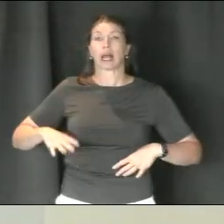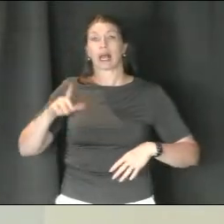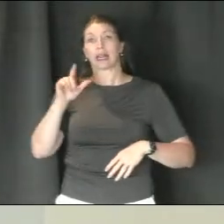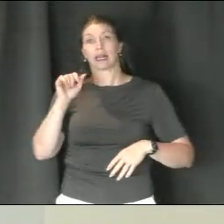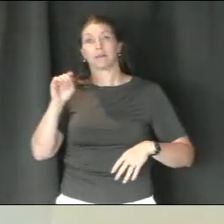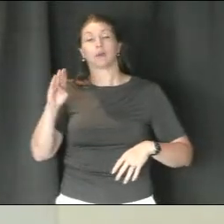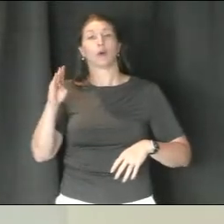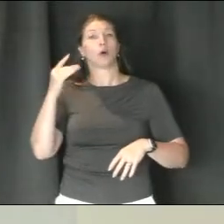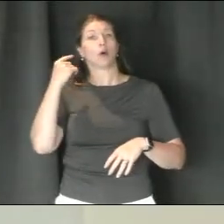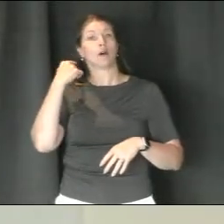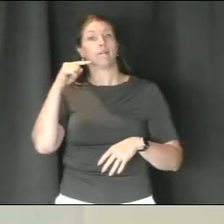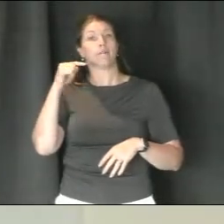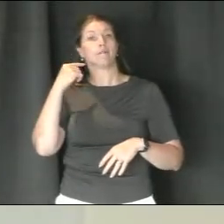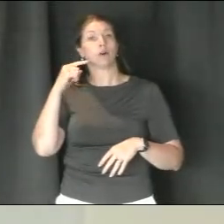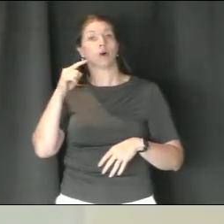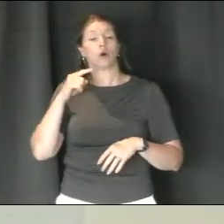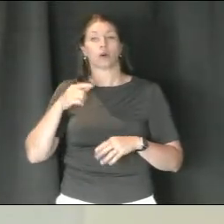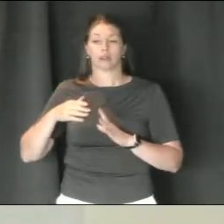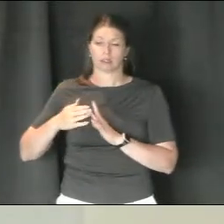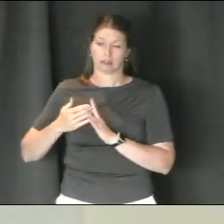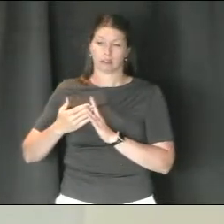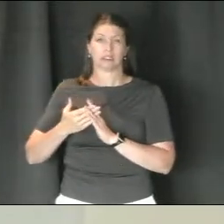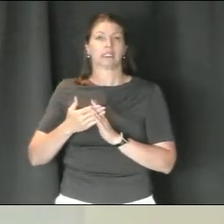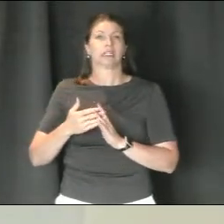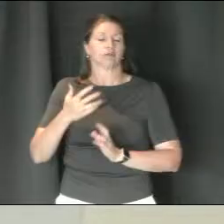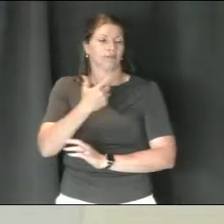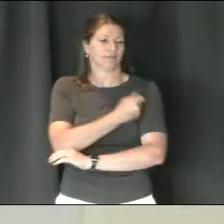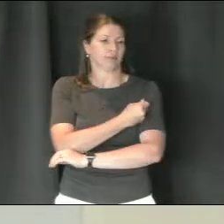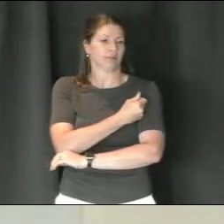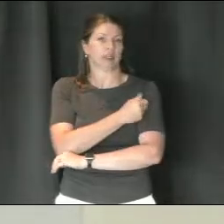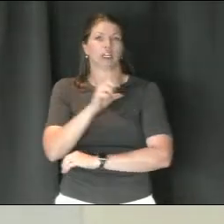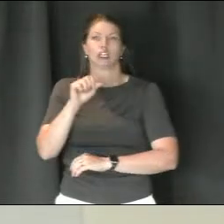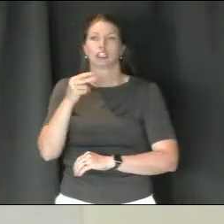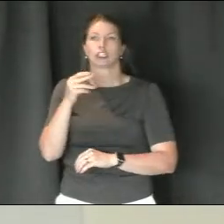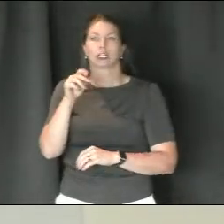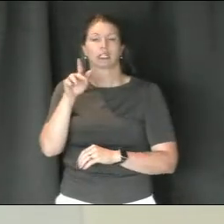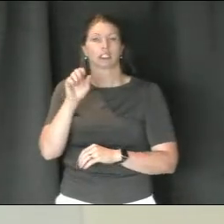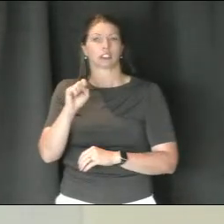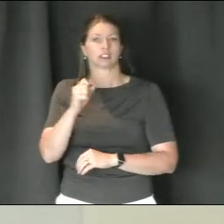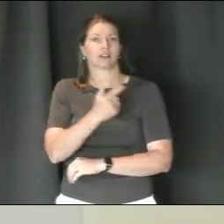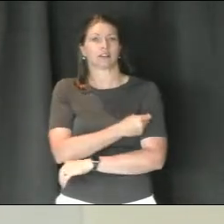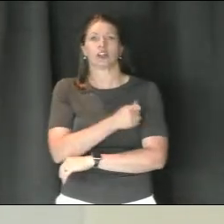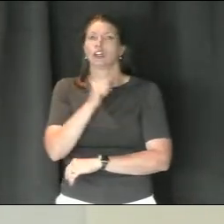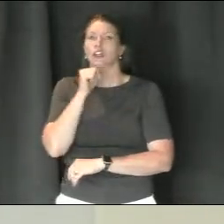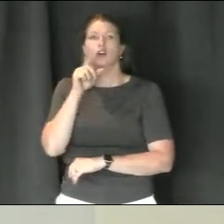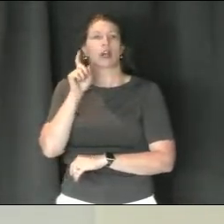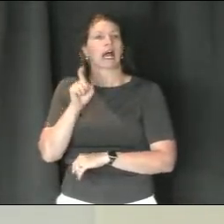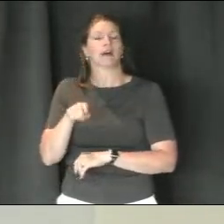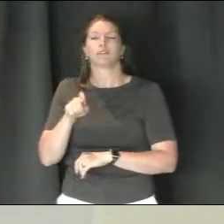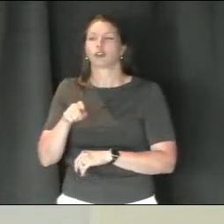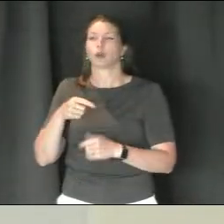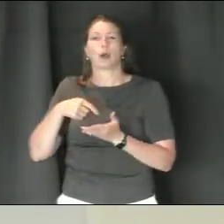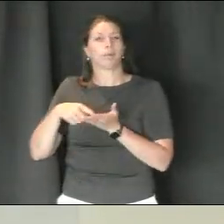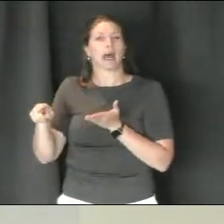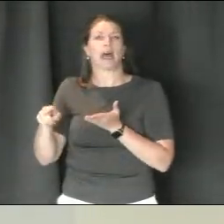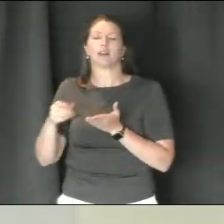pushing through the shingles vaccination, that people don't have to pay for it anymore. Thank you very much.